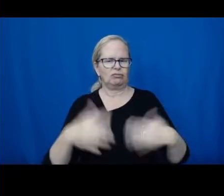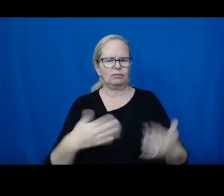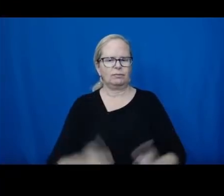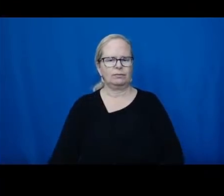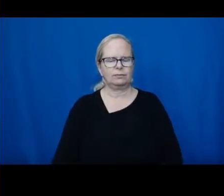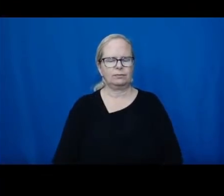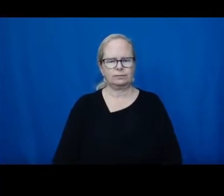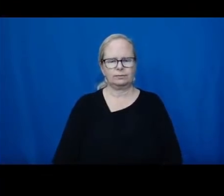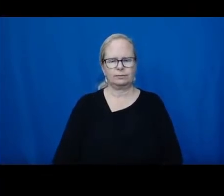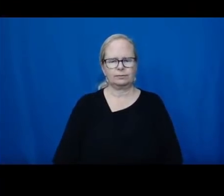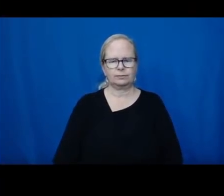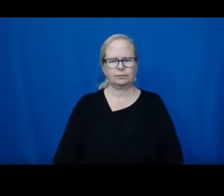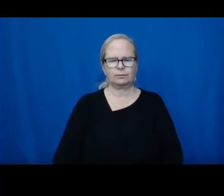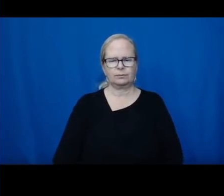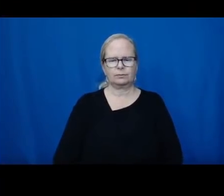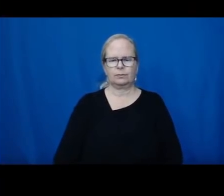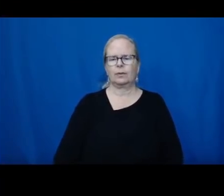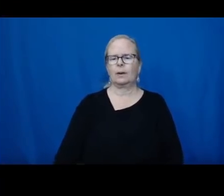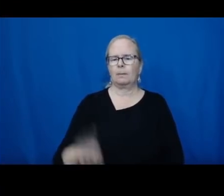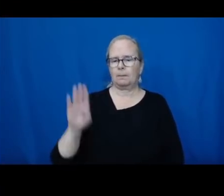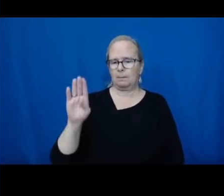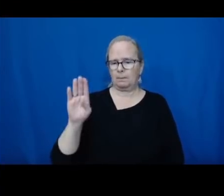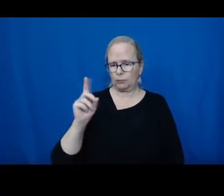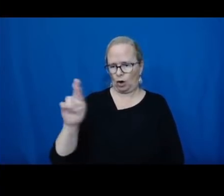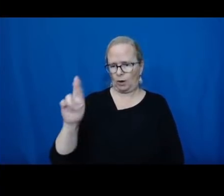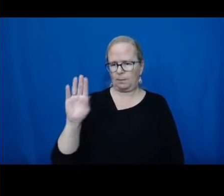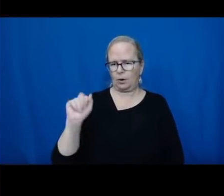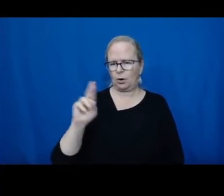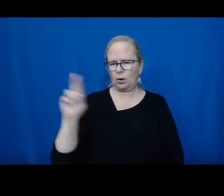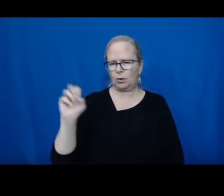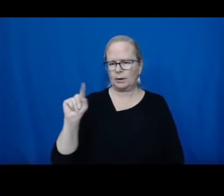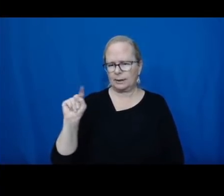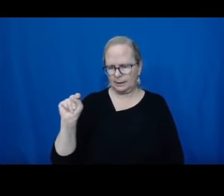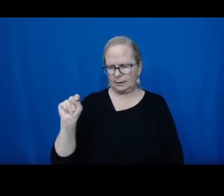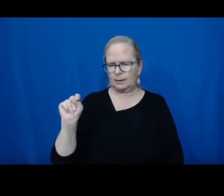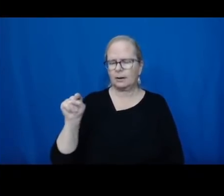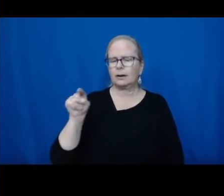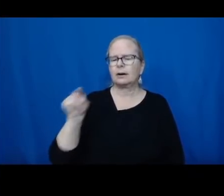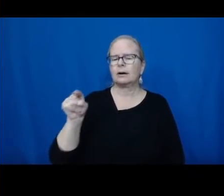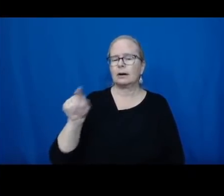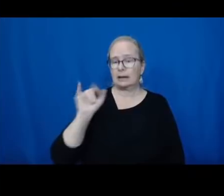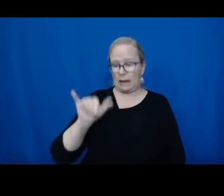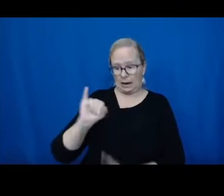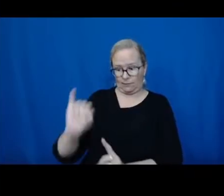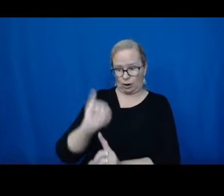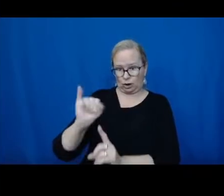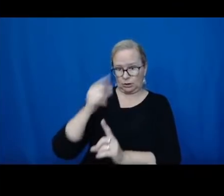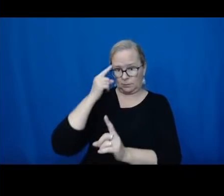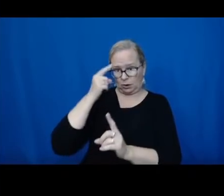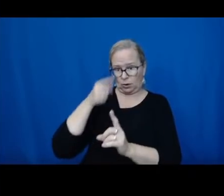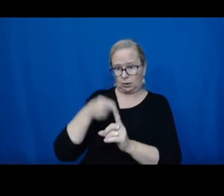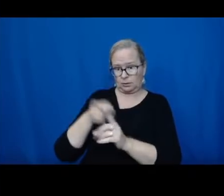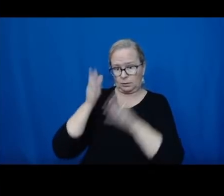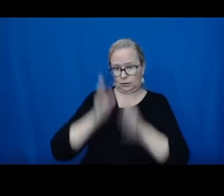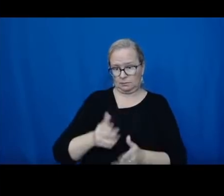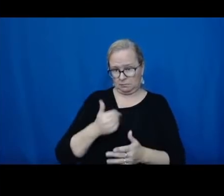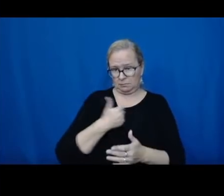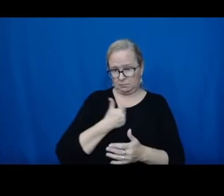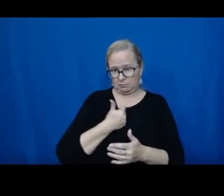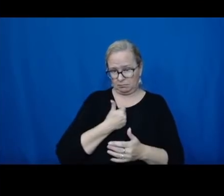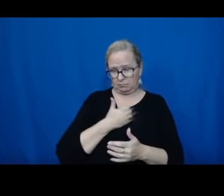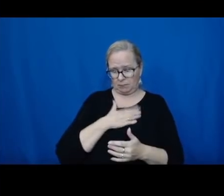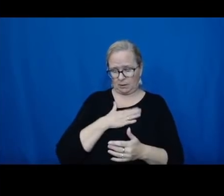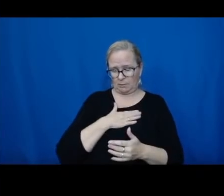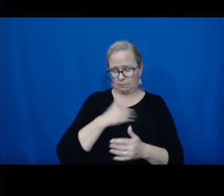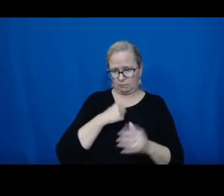kind of my thing. I don't think this is going away. I do think at some point we're going to get to the point